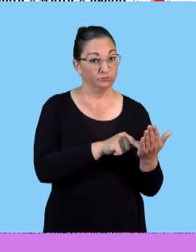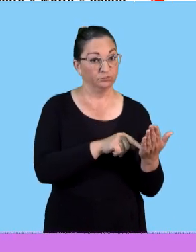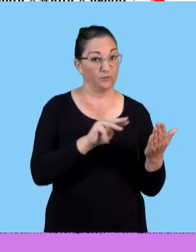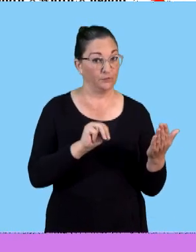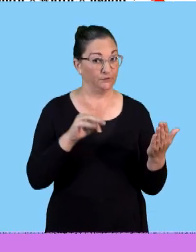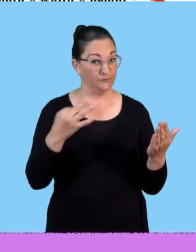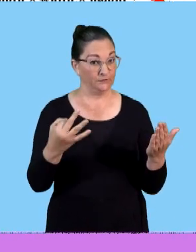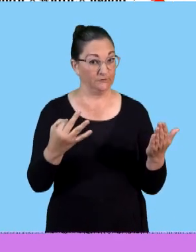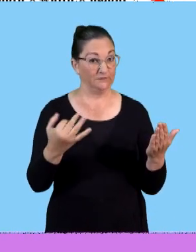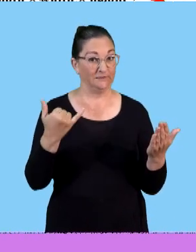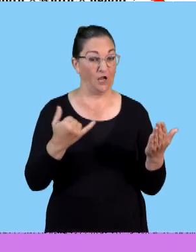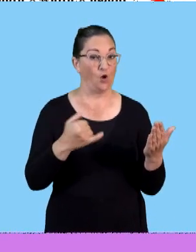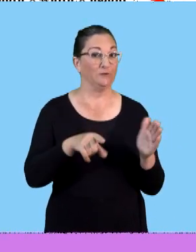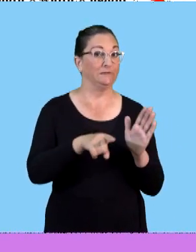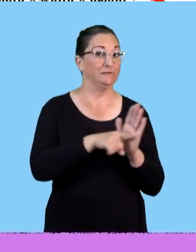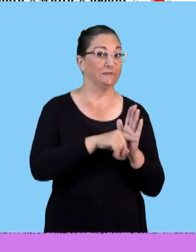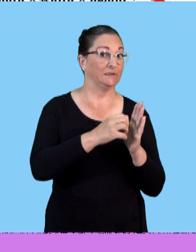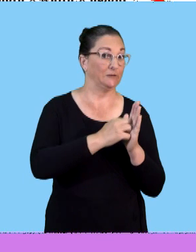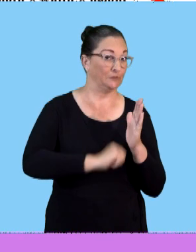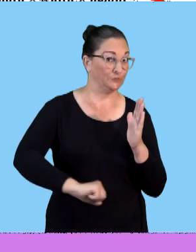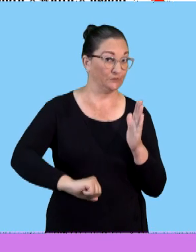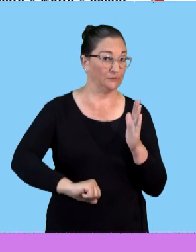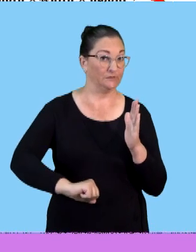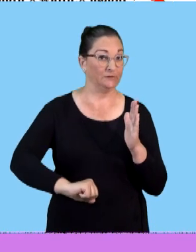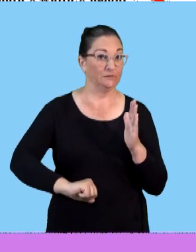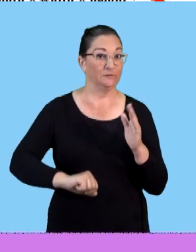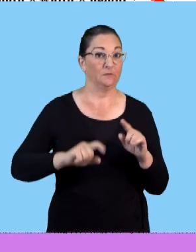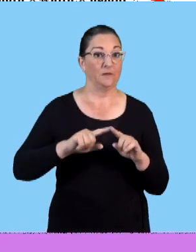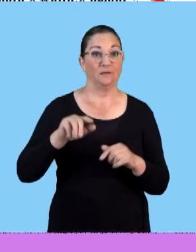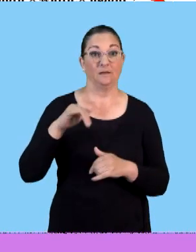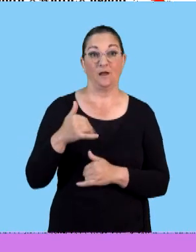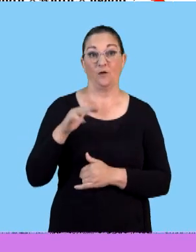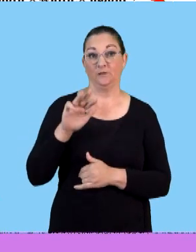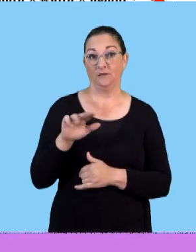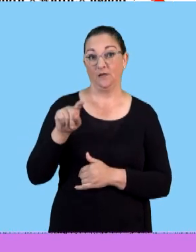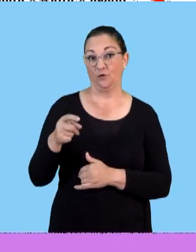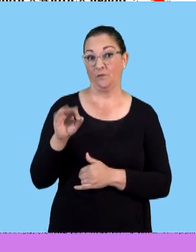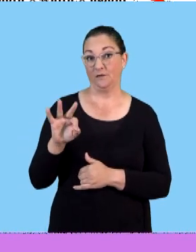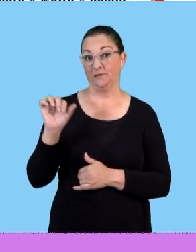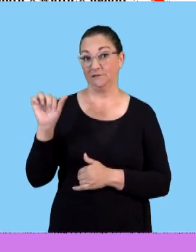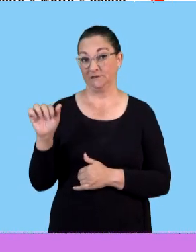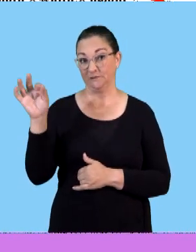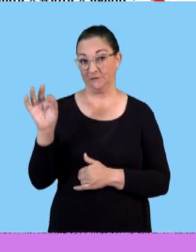0,3295312 cubic meters, and I'll subtract it from, remember, the